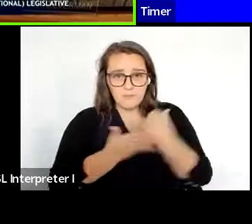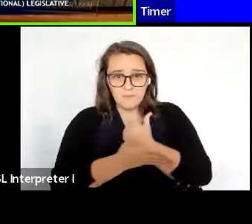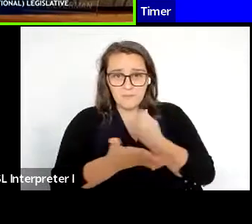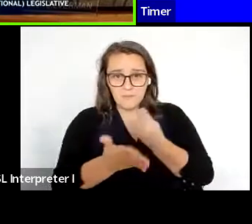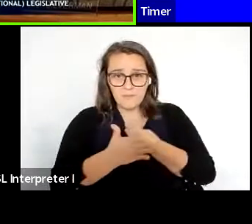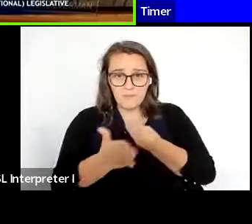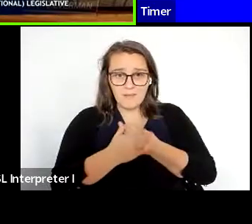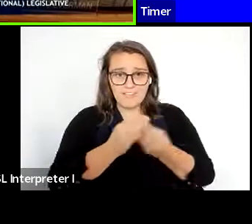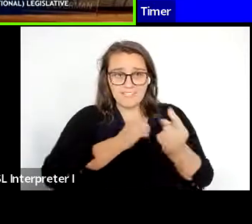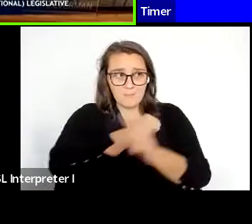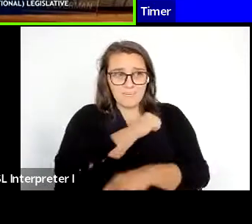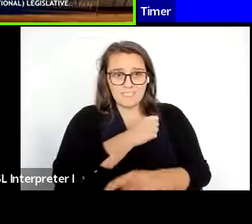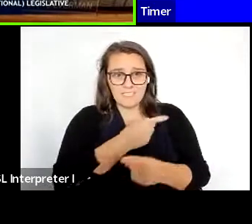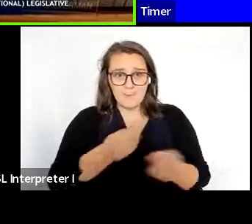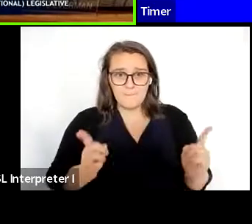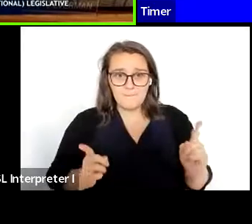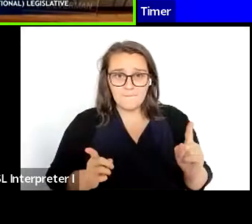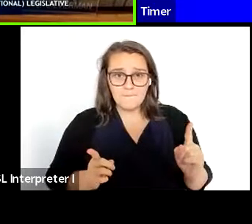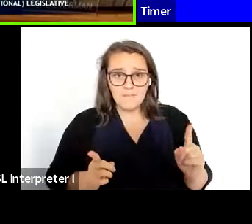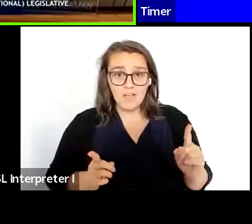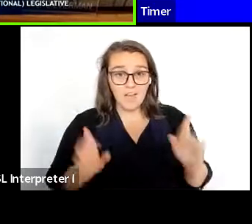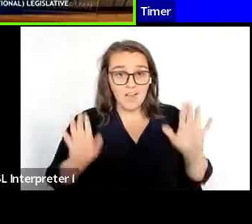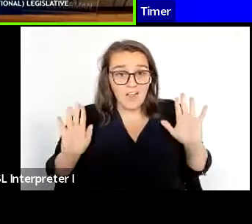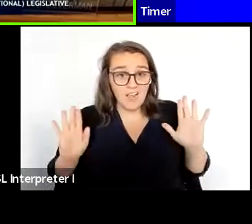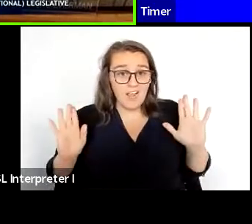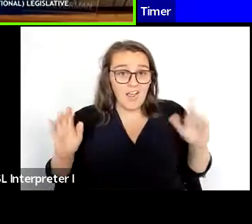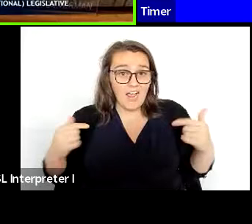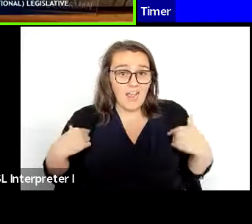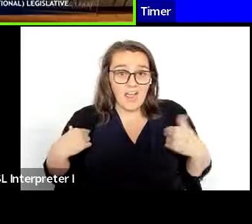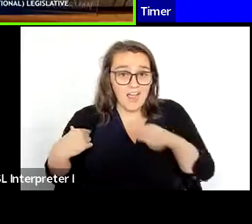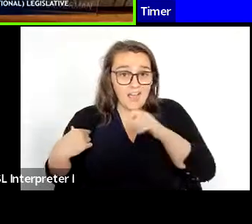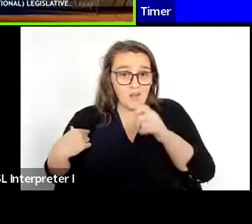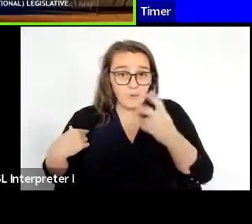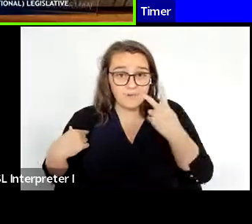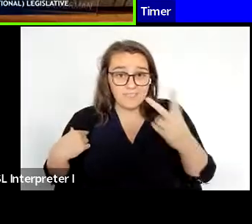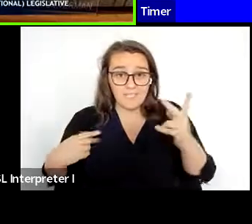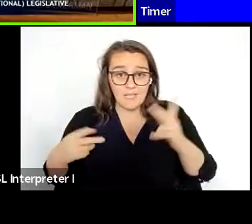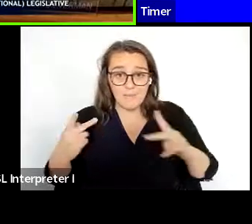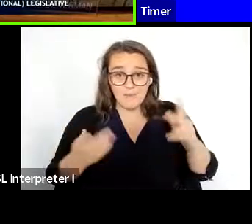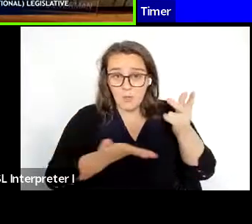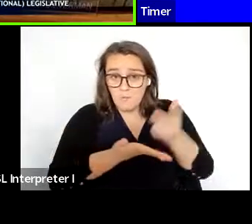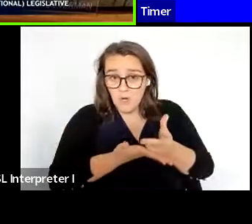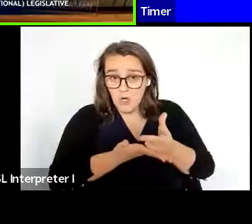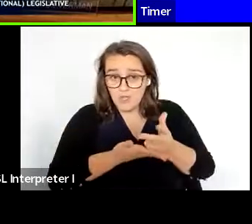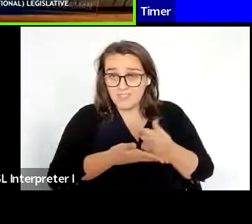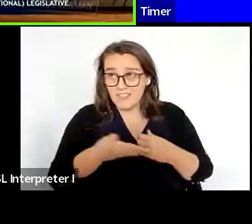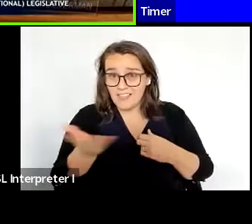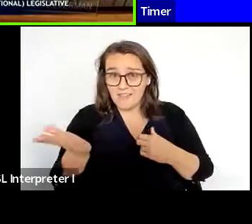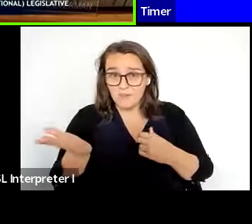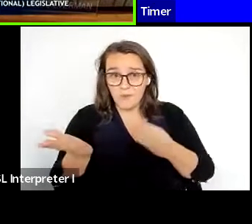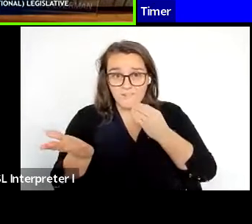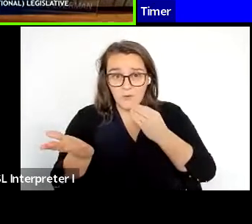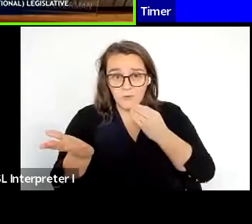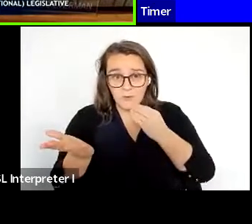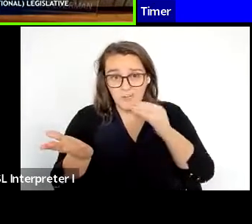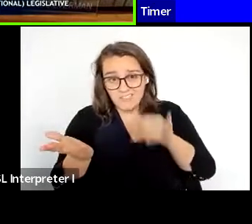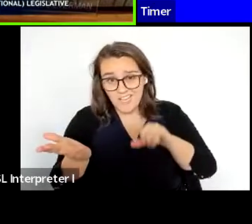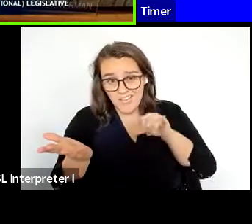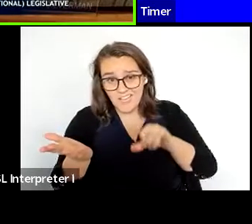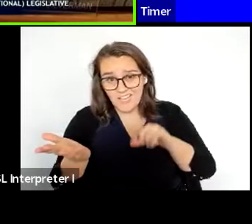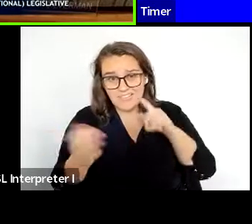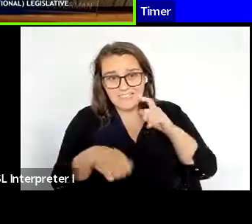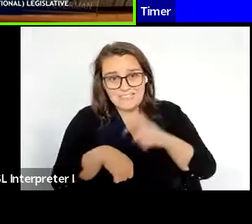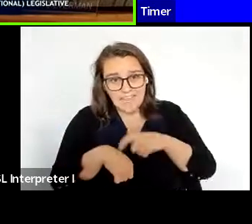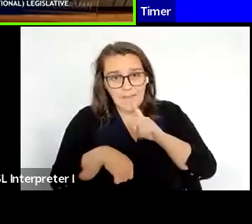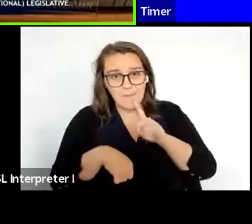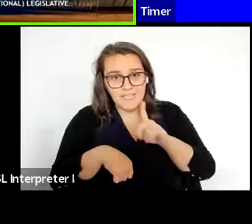don't see, and I'm just one of many, where people are parking to deliver food and staying a very long time because that time is money. They're trying to get to